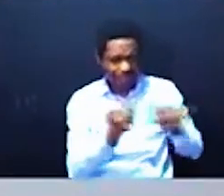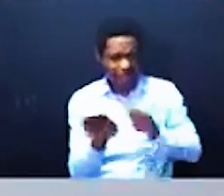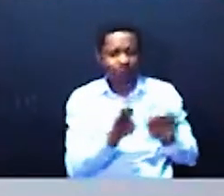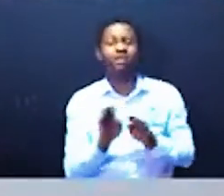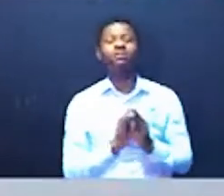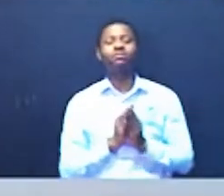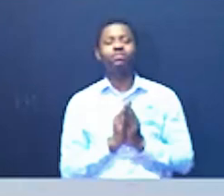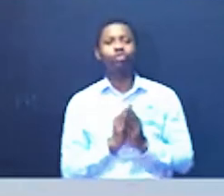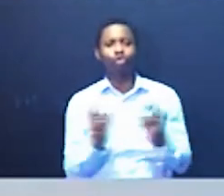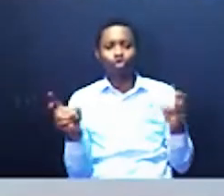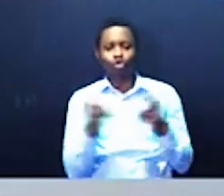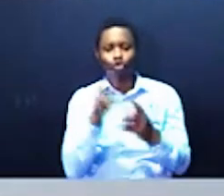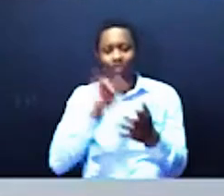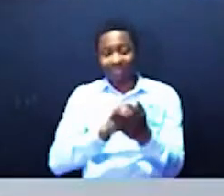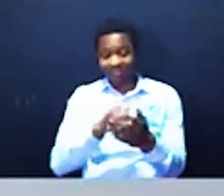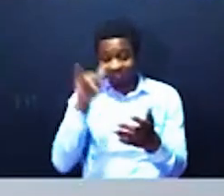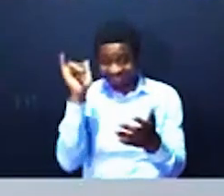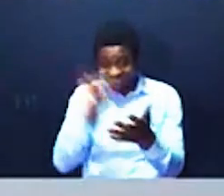And